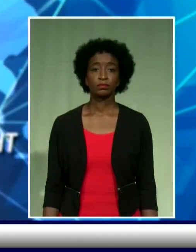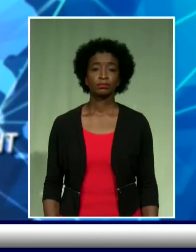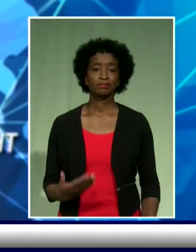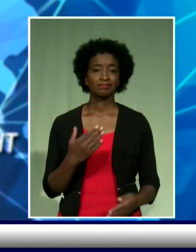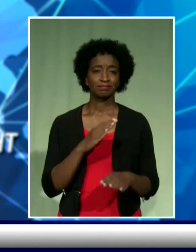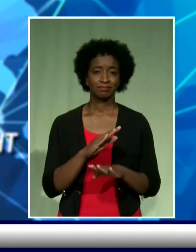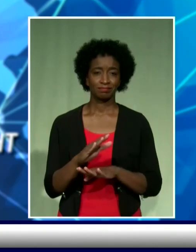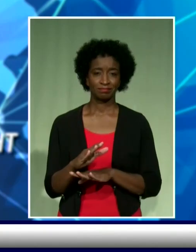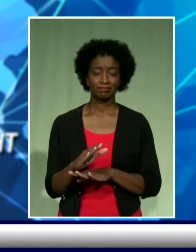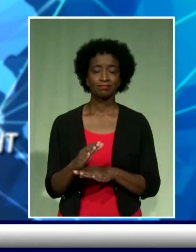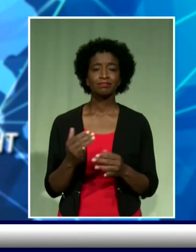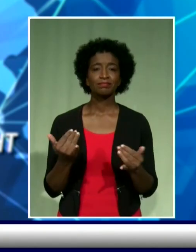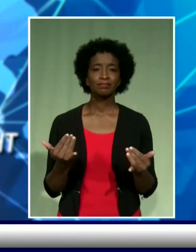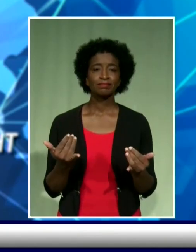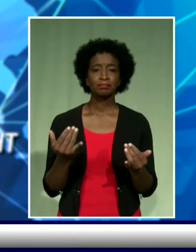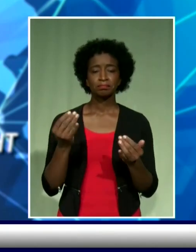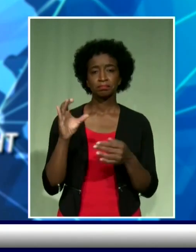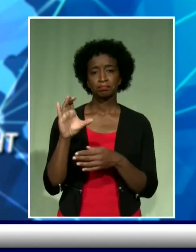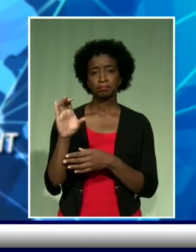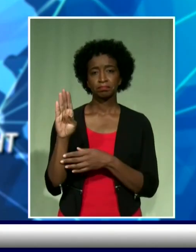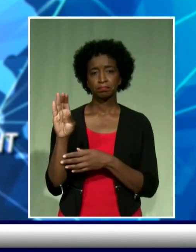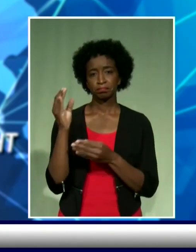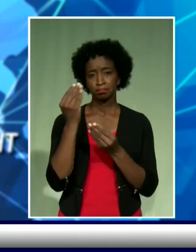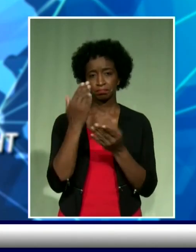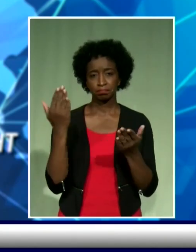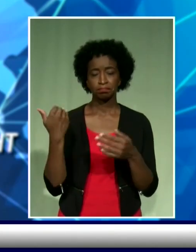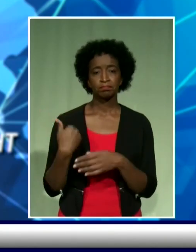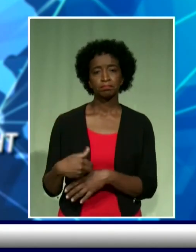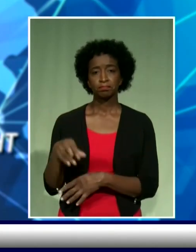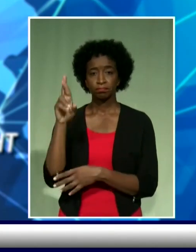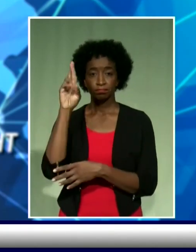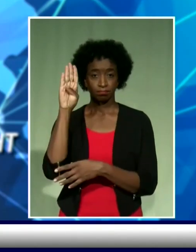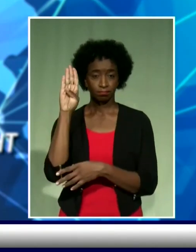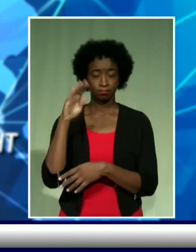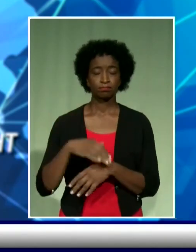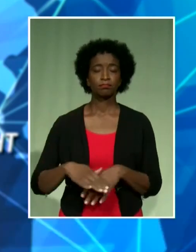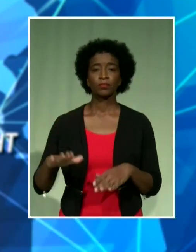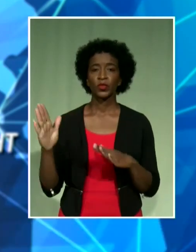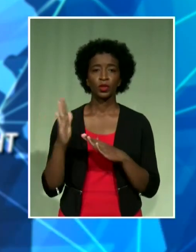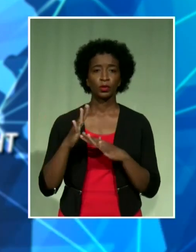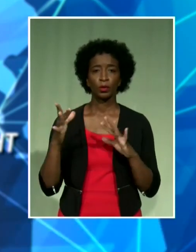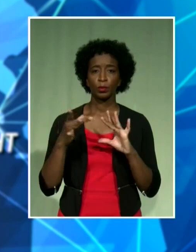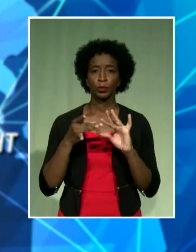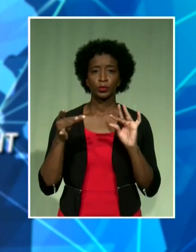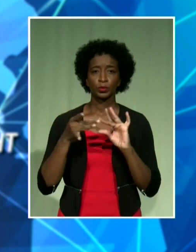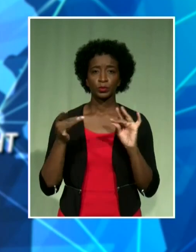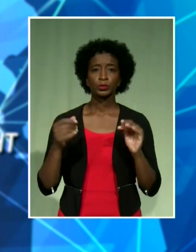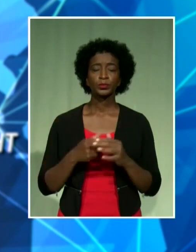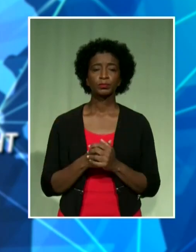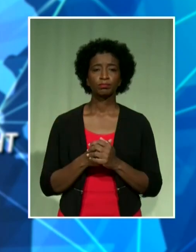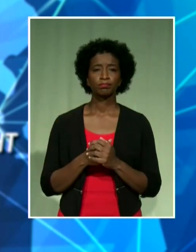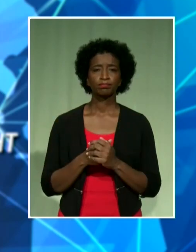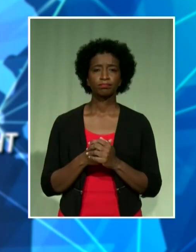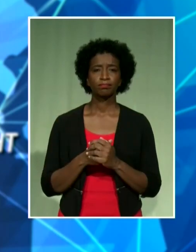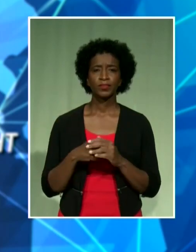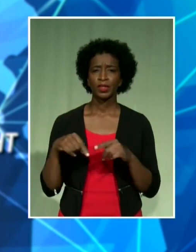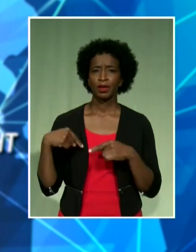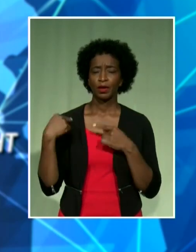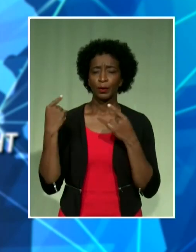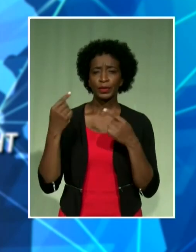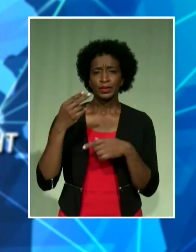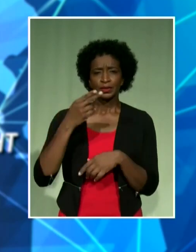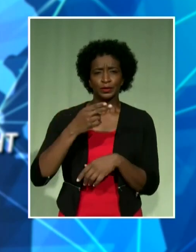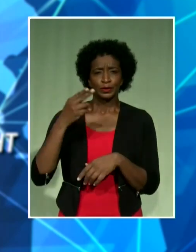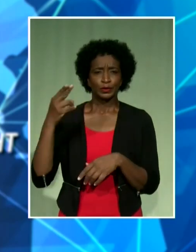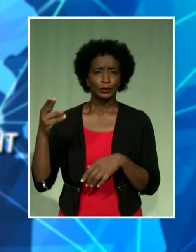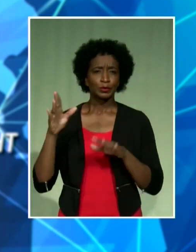Very good evening to you with this edition of CBC NewsNight. I'm Ryan Broom in our top story. And in an historic and assertive presentation today, Prime Minister